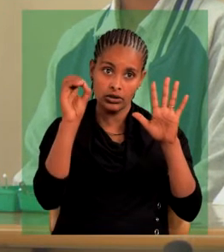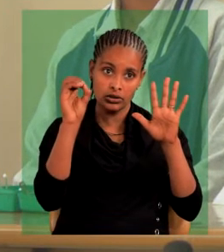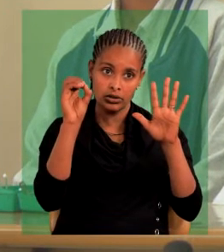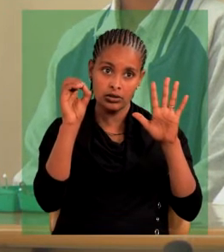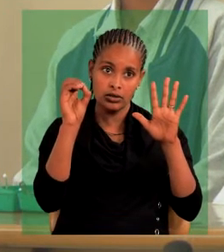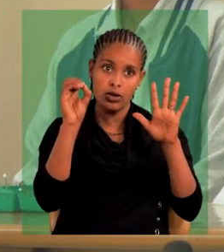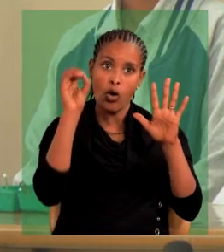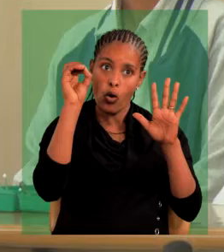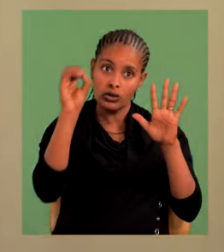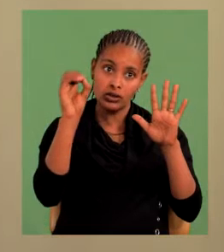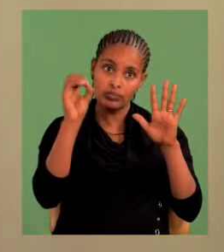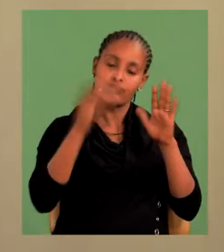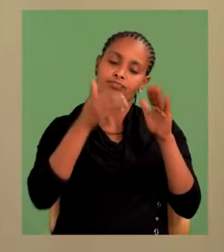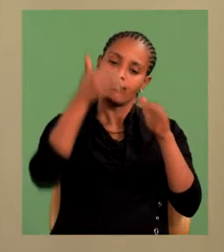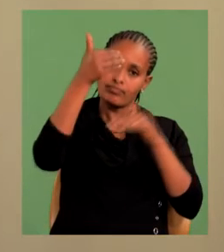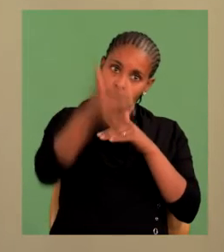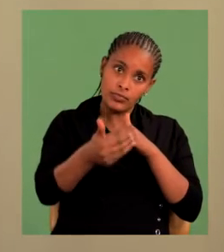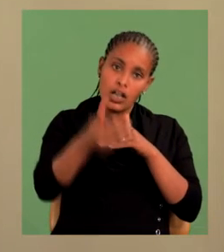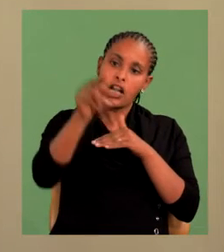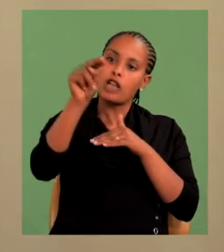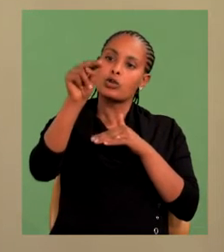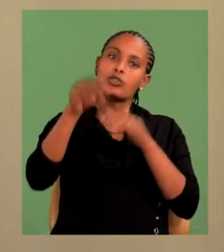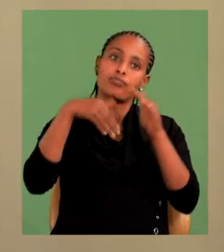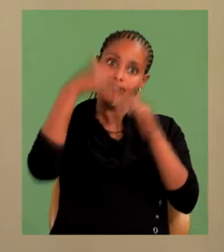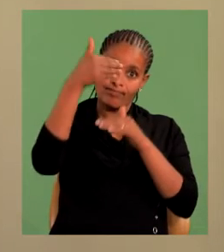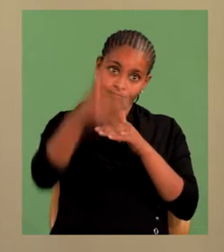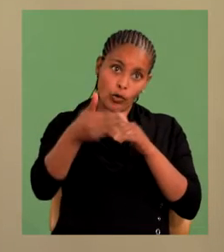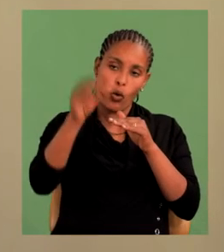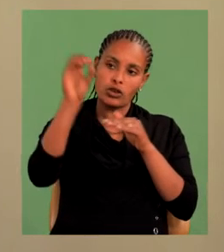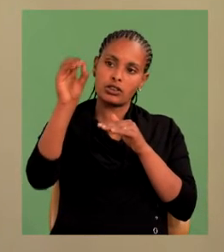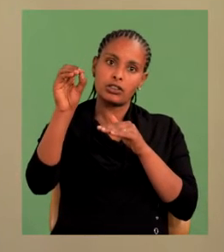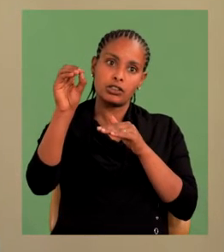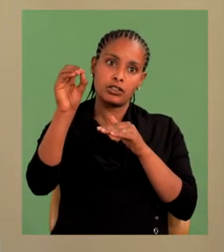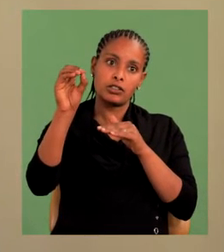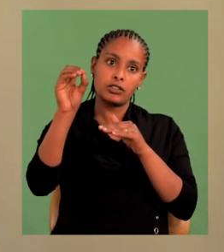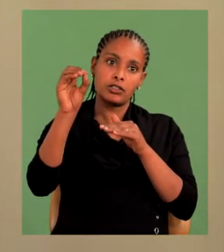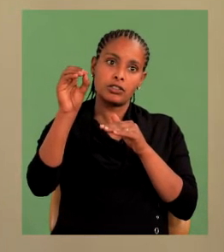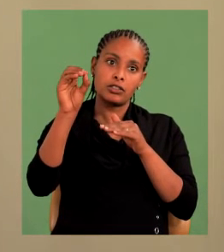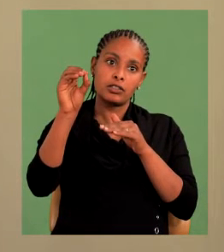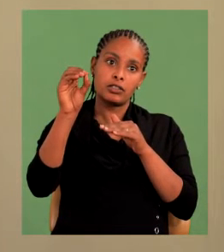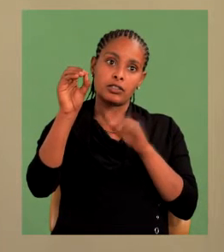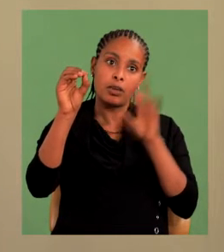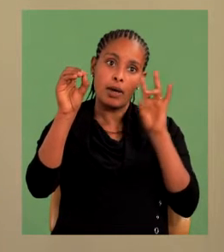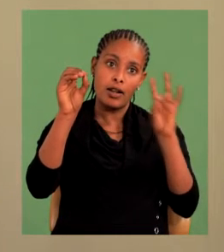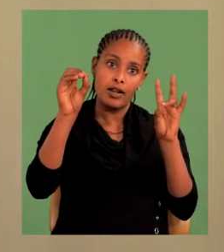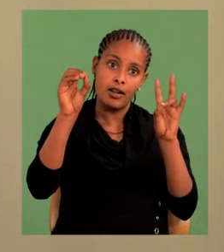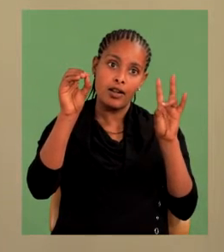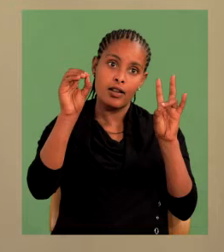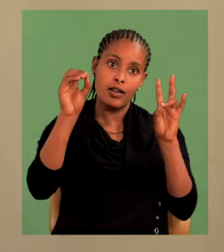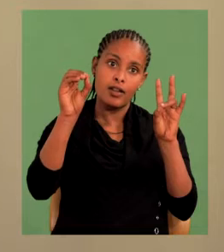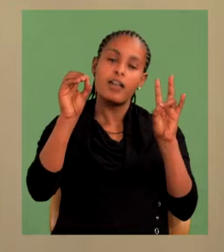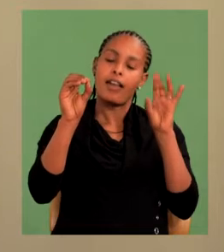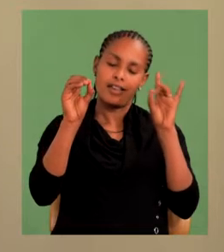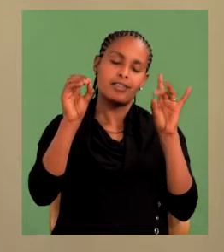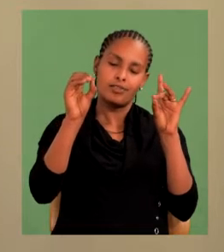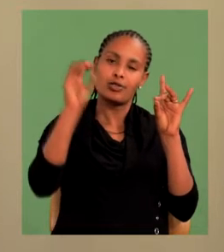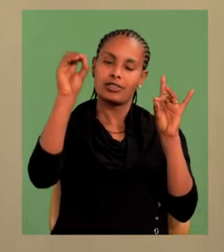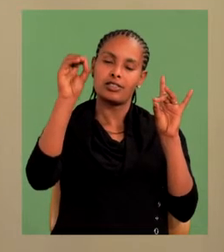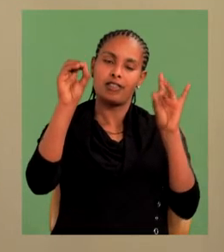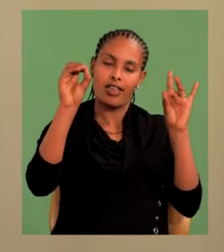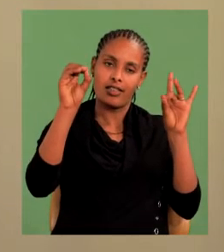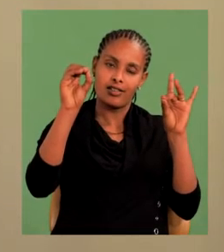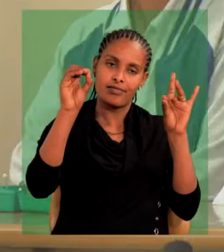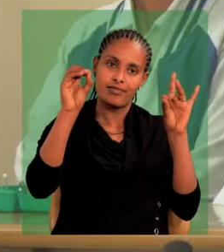5. No, oxygen comes after nitrogen. Is this atomic number 7? 8.